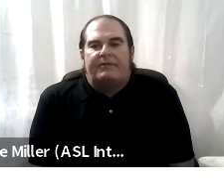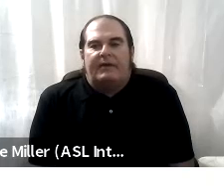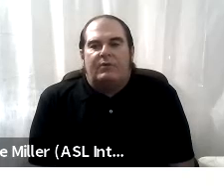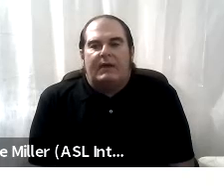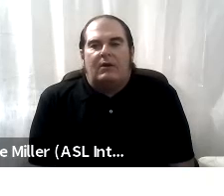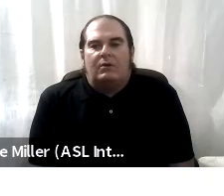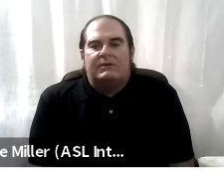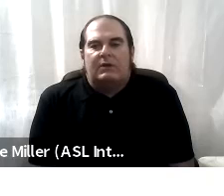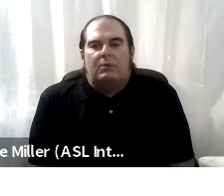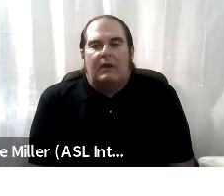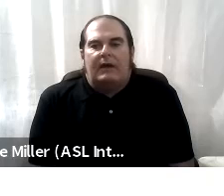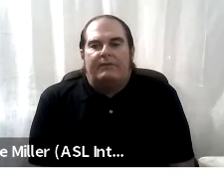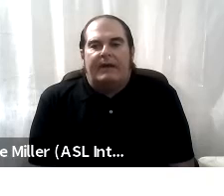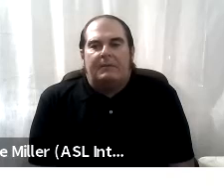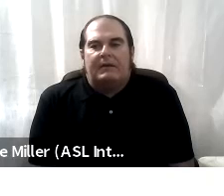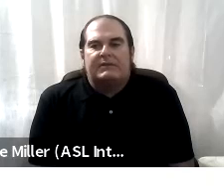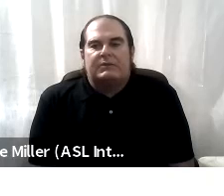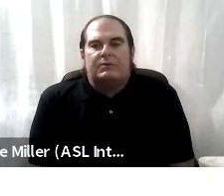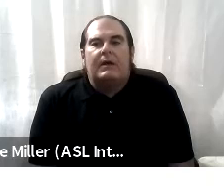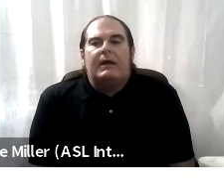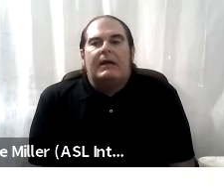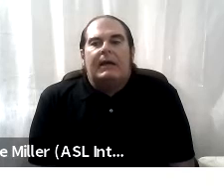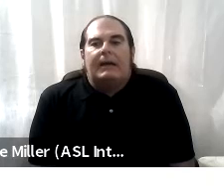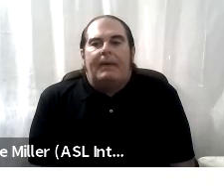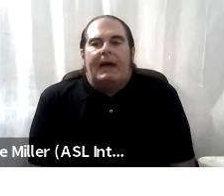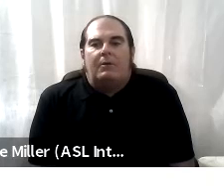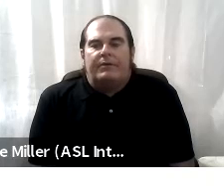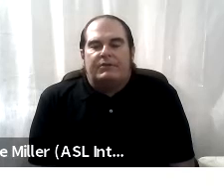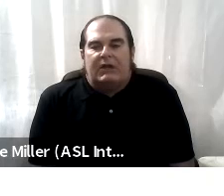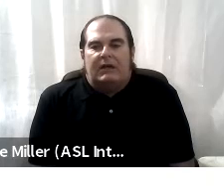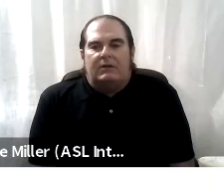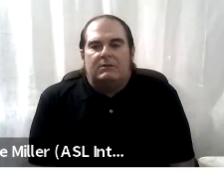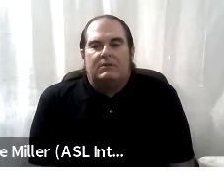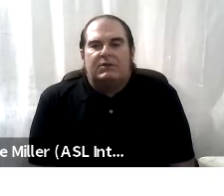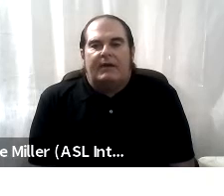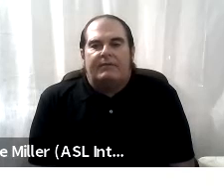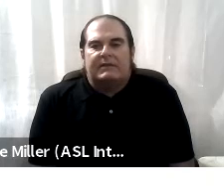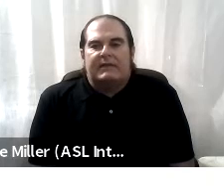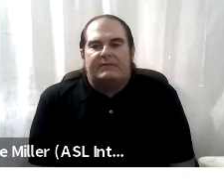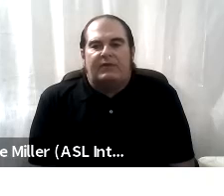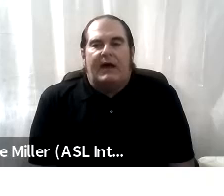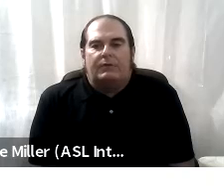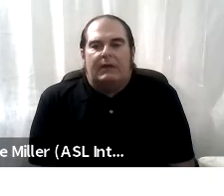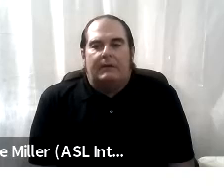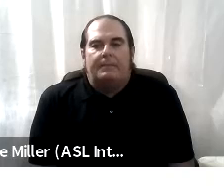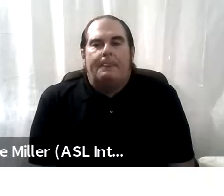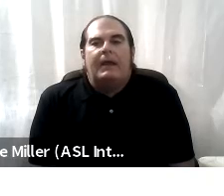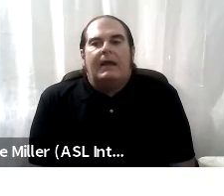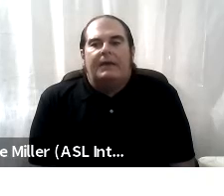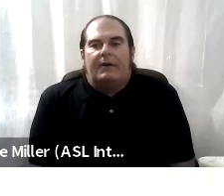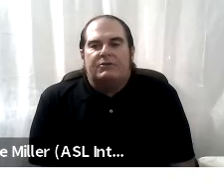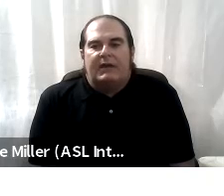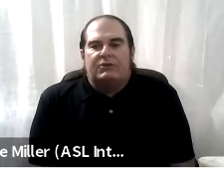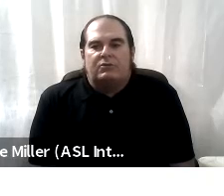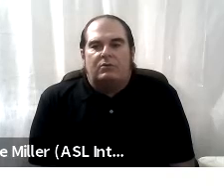House Bill 548 also will allow families to empower their child to have a successful outcome